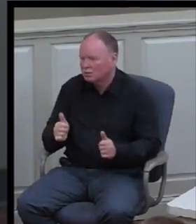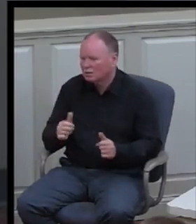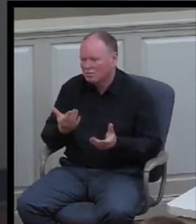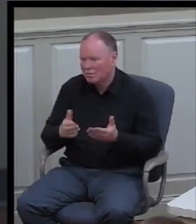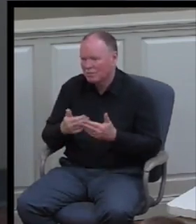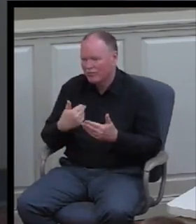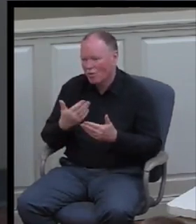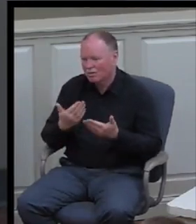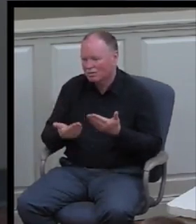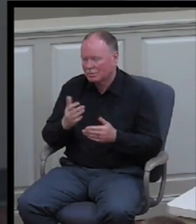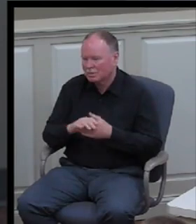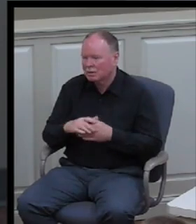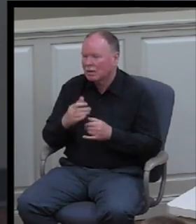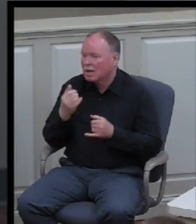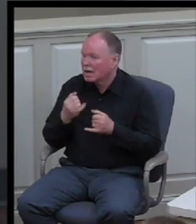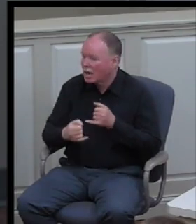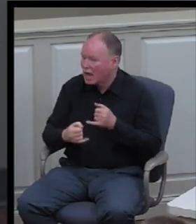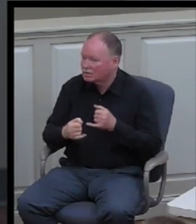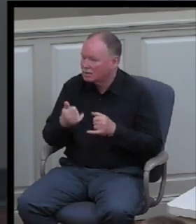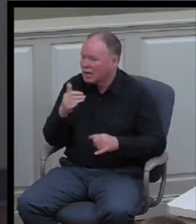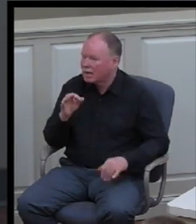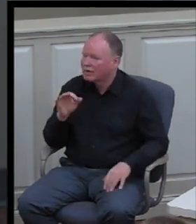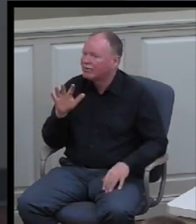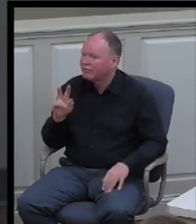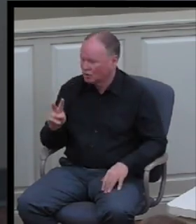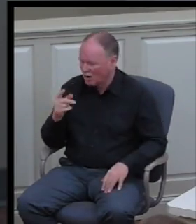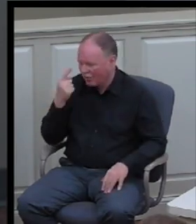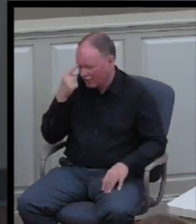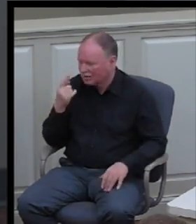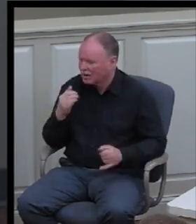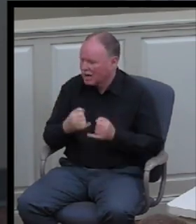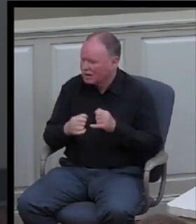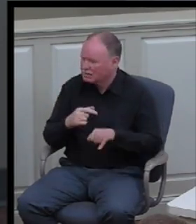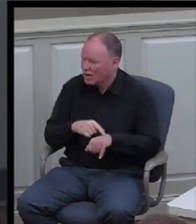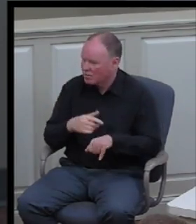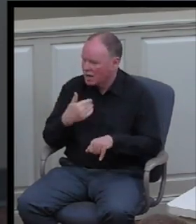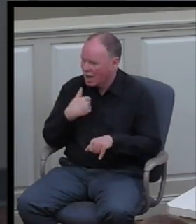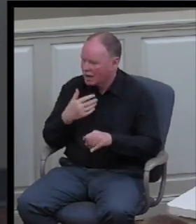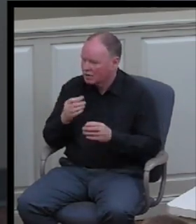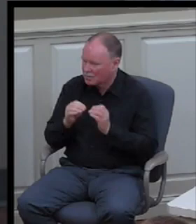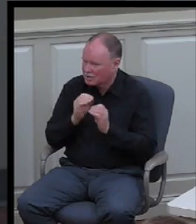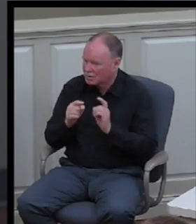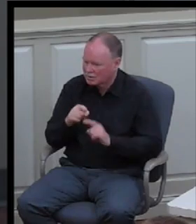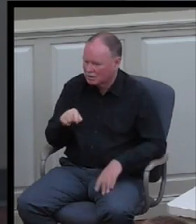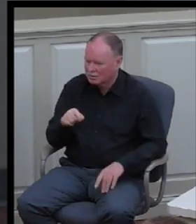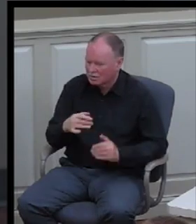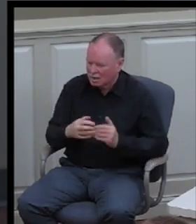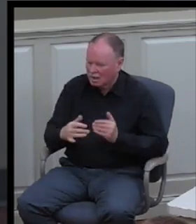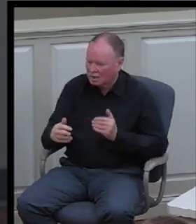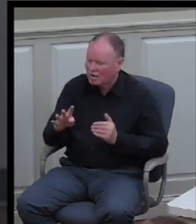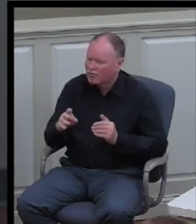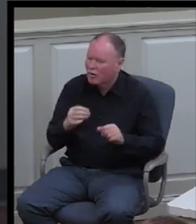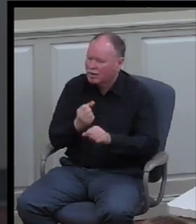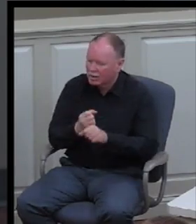maybe before. The last burial was in 1952, I believe it was. But it was 40-some years before that